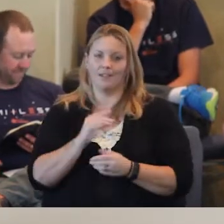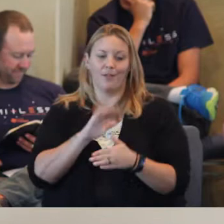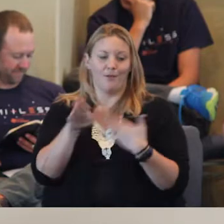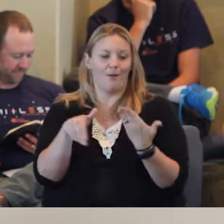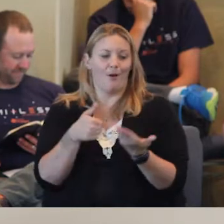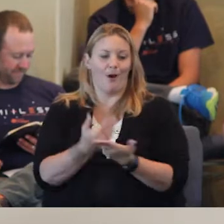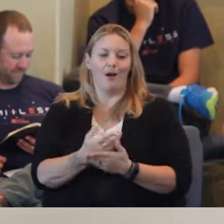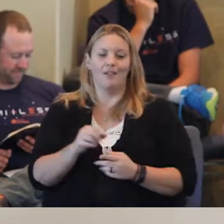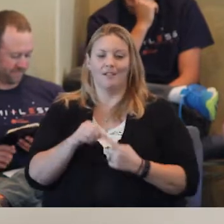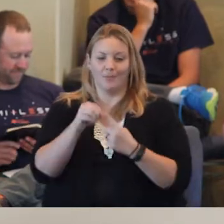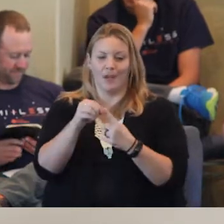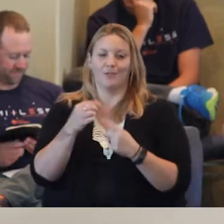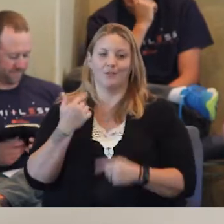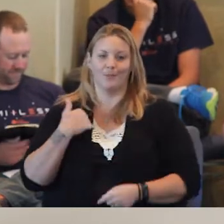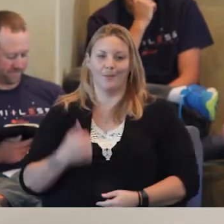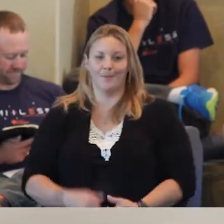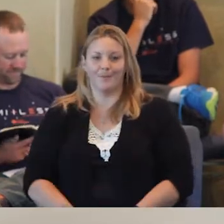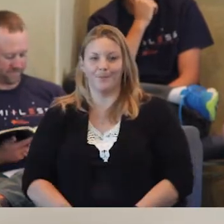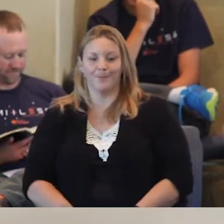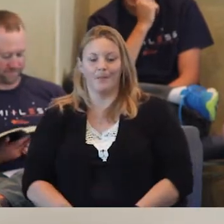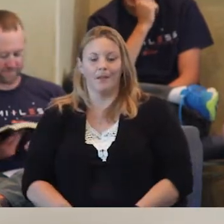all so very, very special to me.